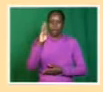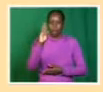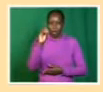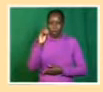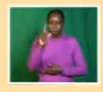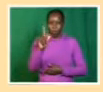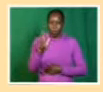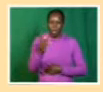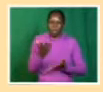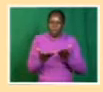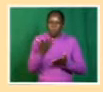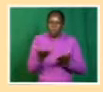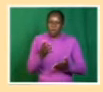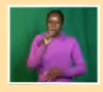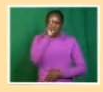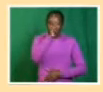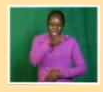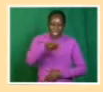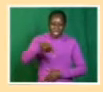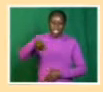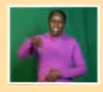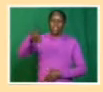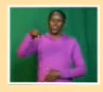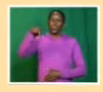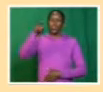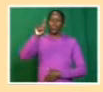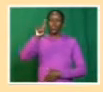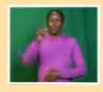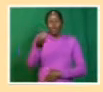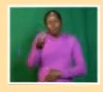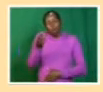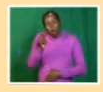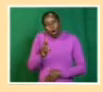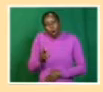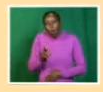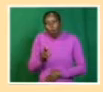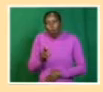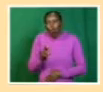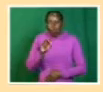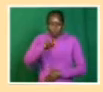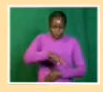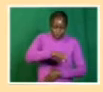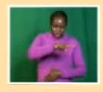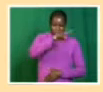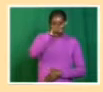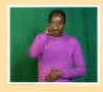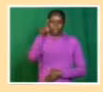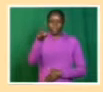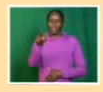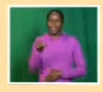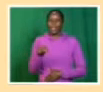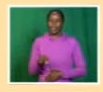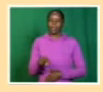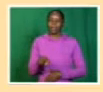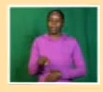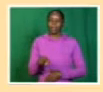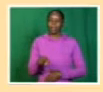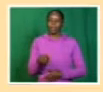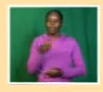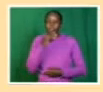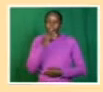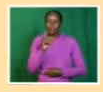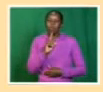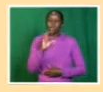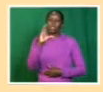either U-shaped, we say it's concave up, or N-shaped, we say it is concave down, the